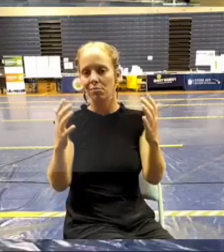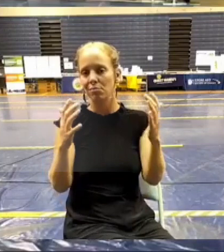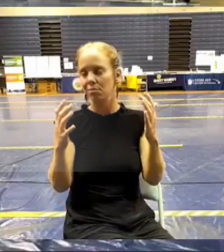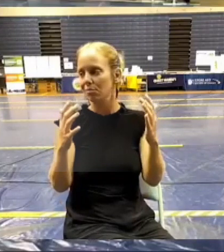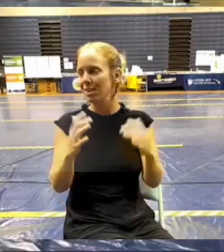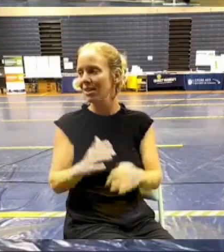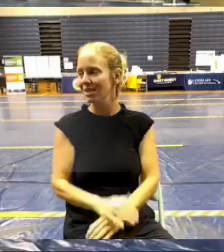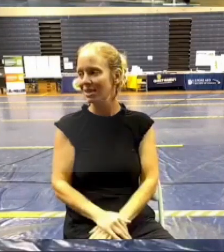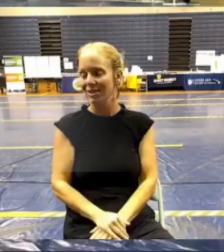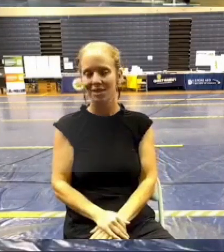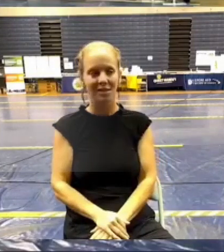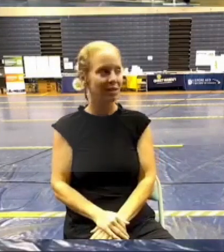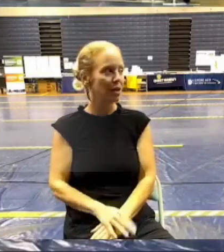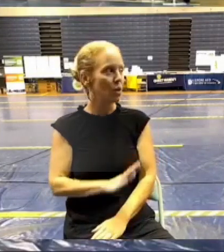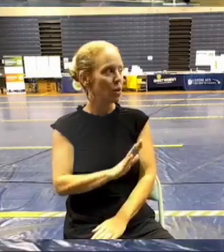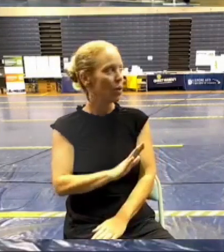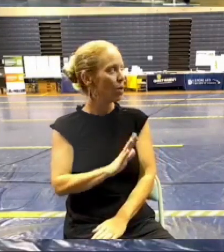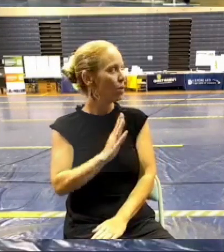Okay,